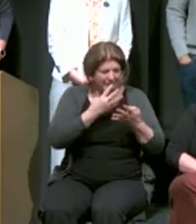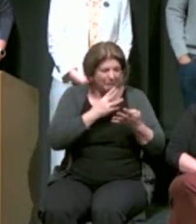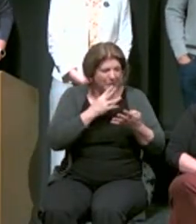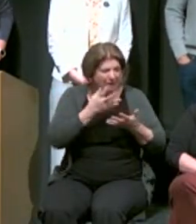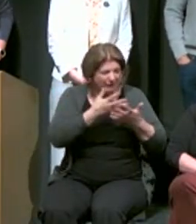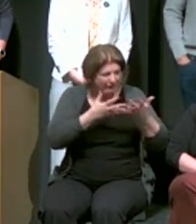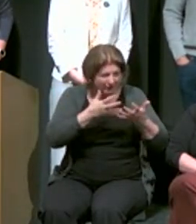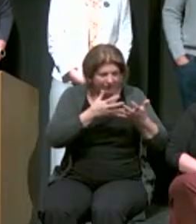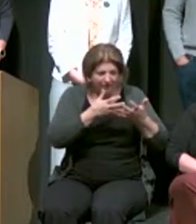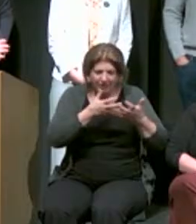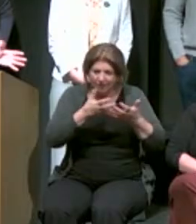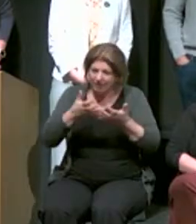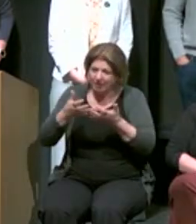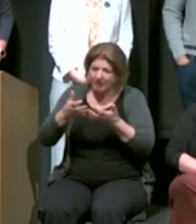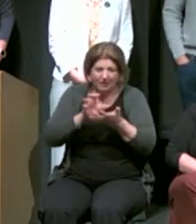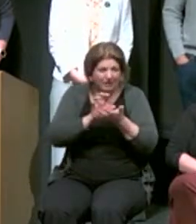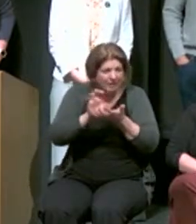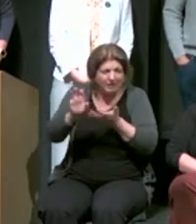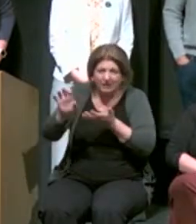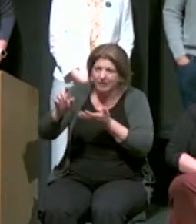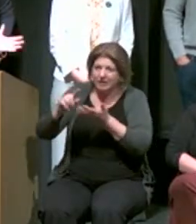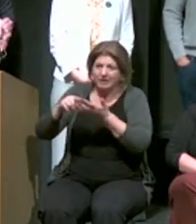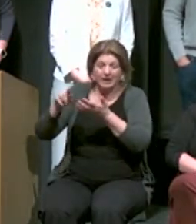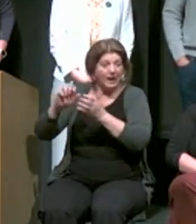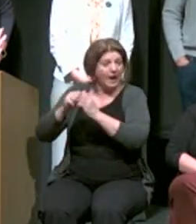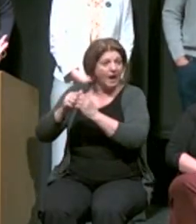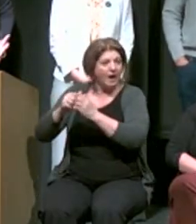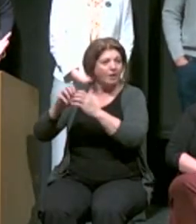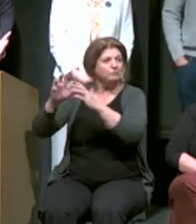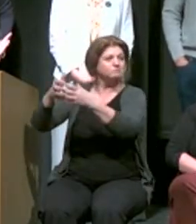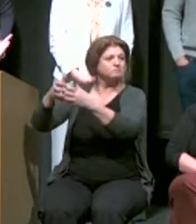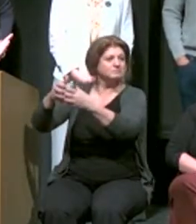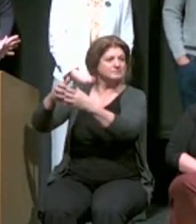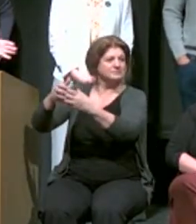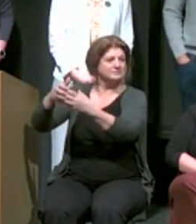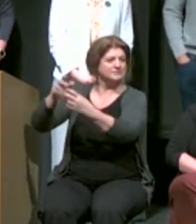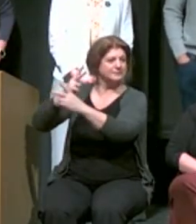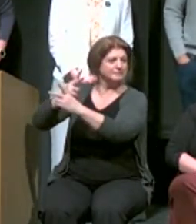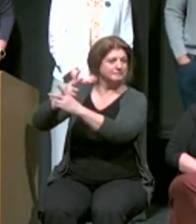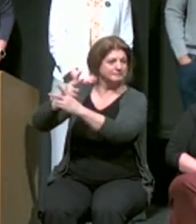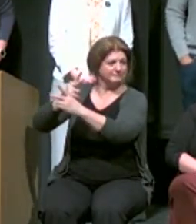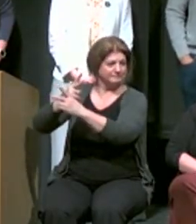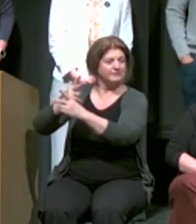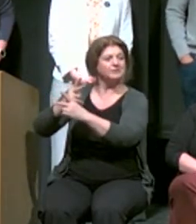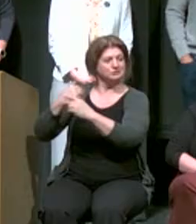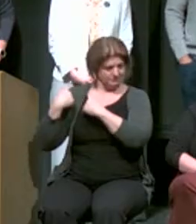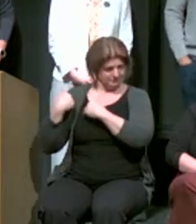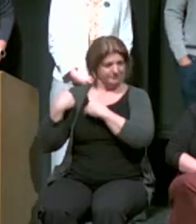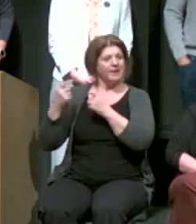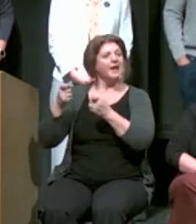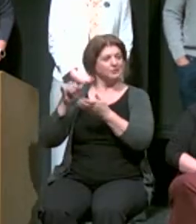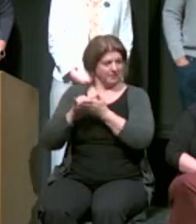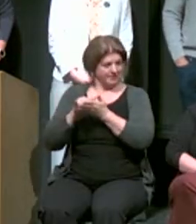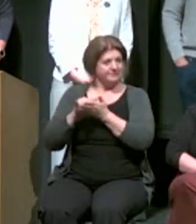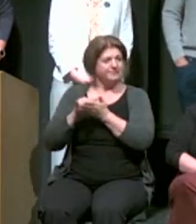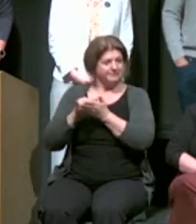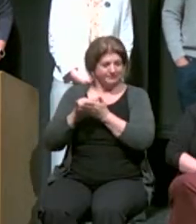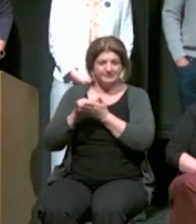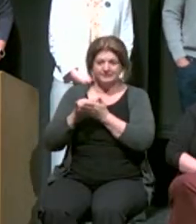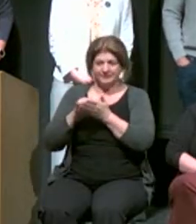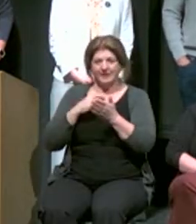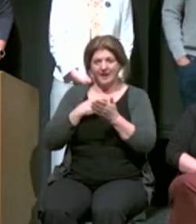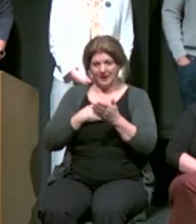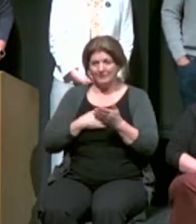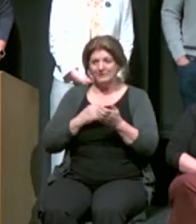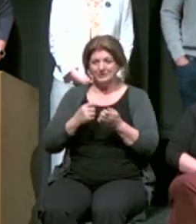does it become something we can bulldoze and shape? So they handle all of that. And I wish